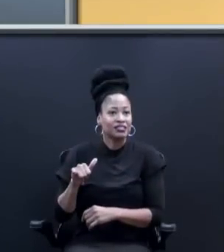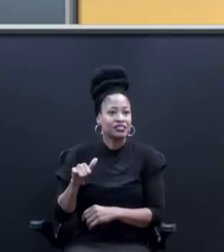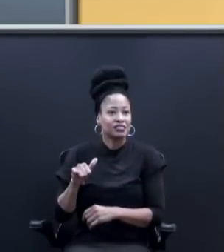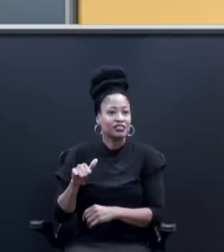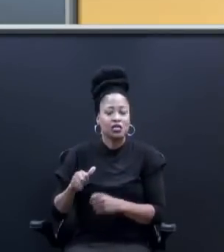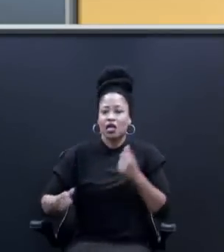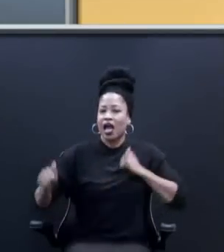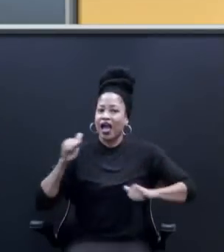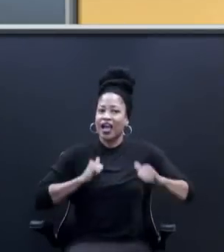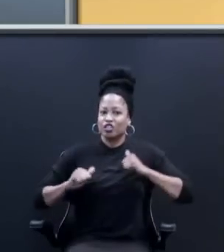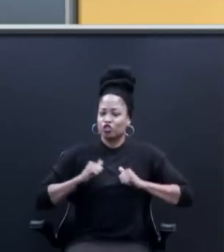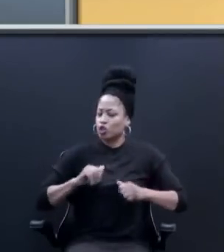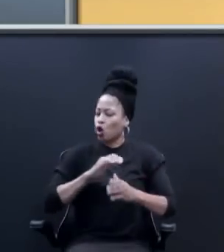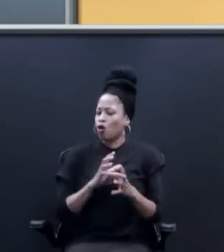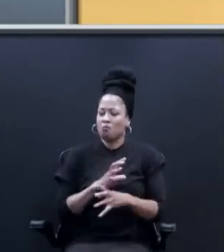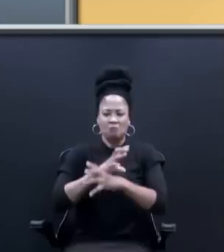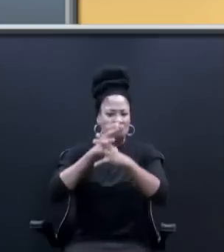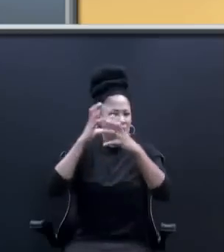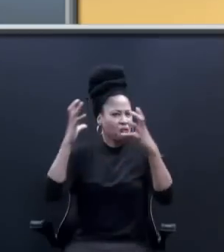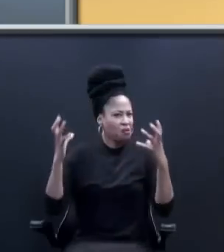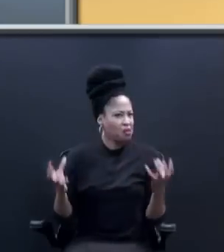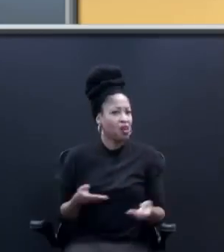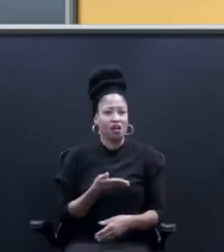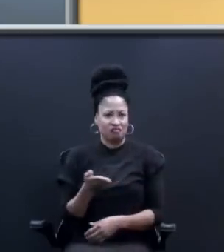a whole lot of things.